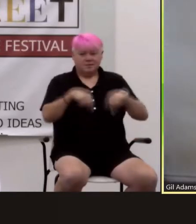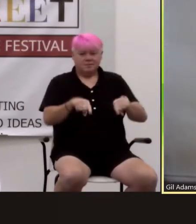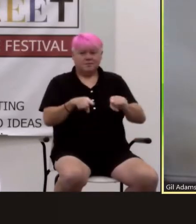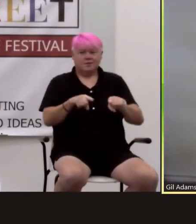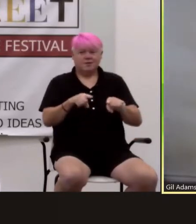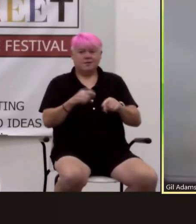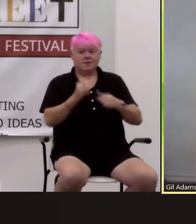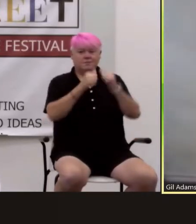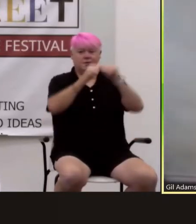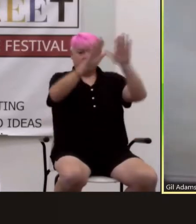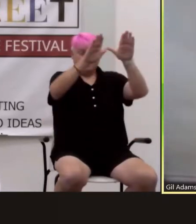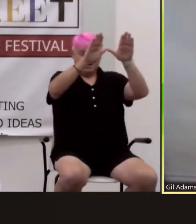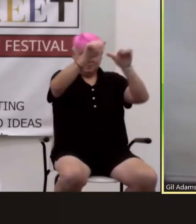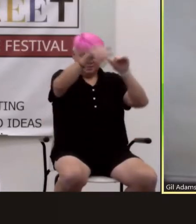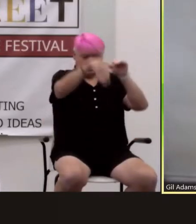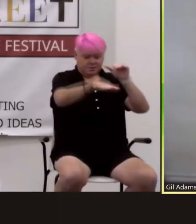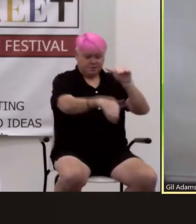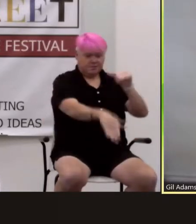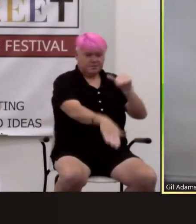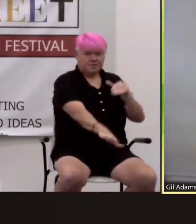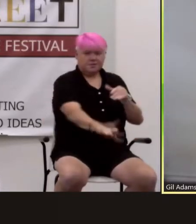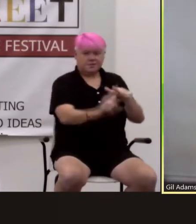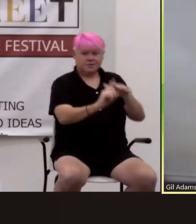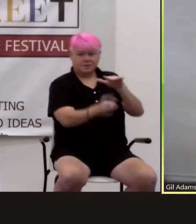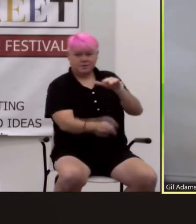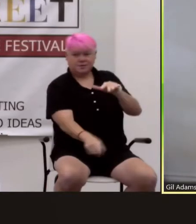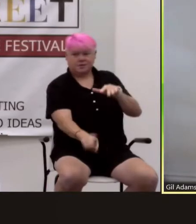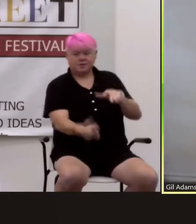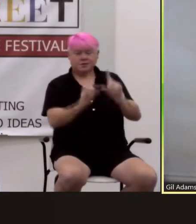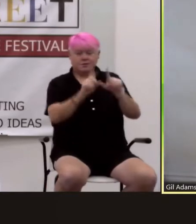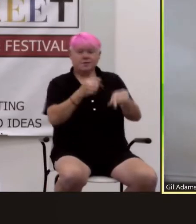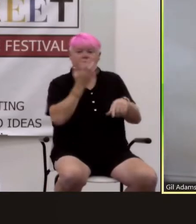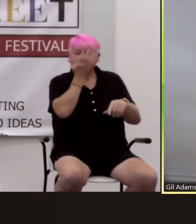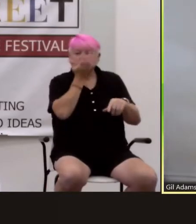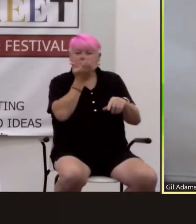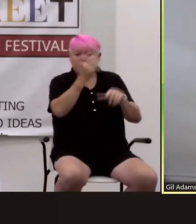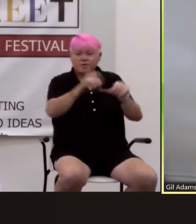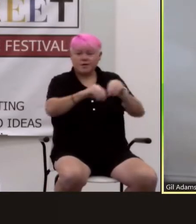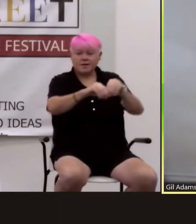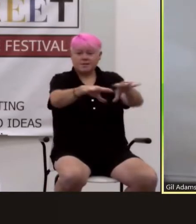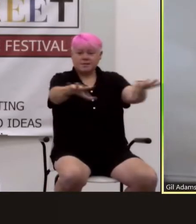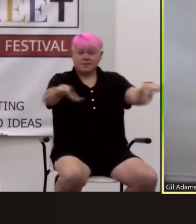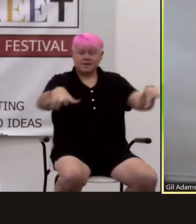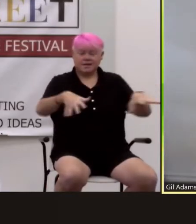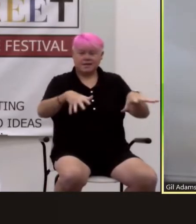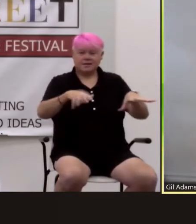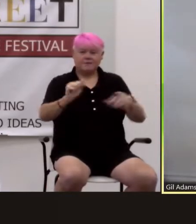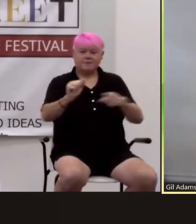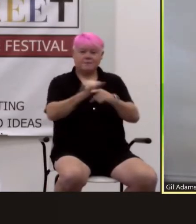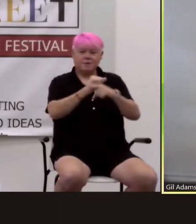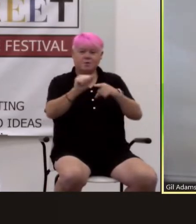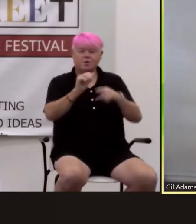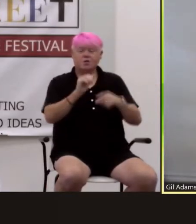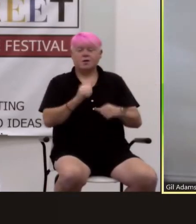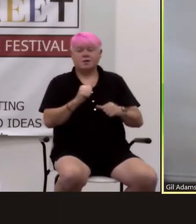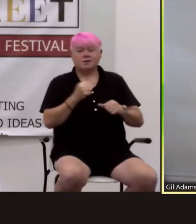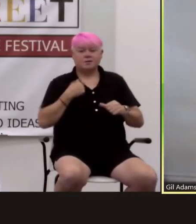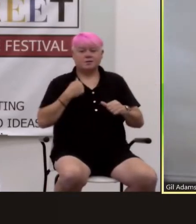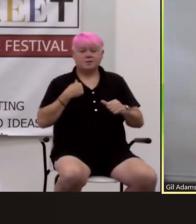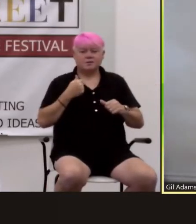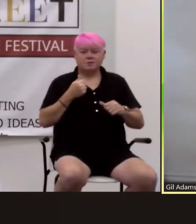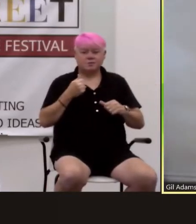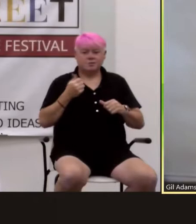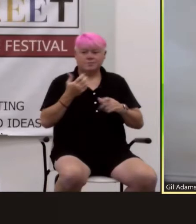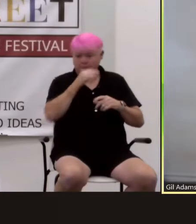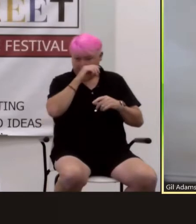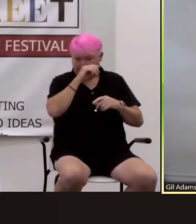the Rockies and had descended into the rolling grassland that runs from Alberta all the way to Montana. Having left